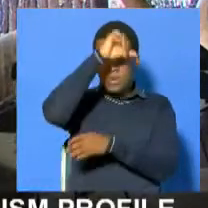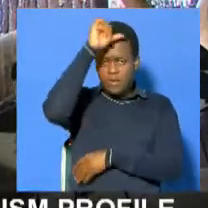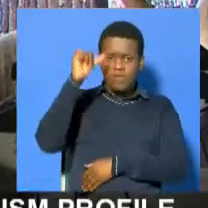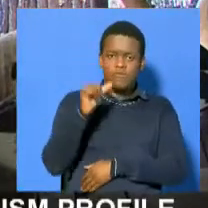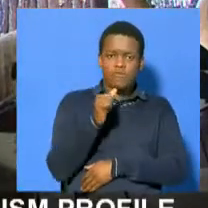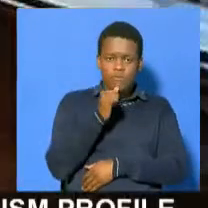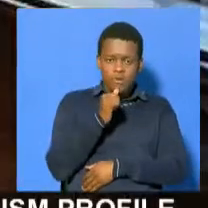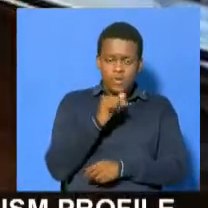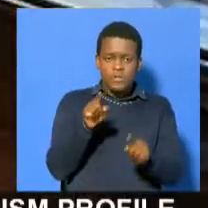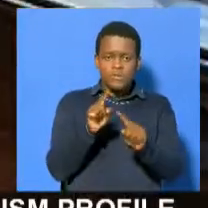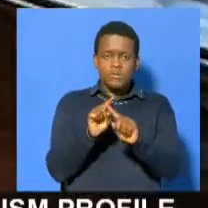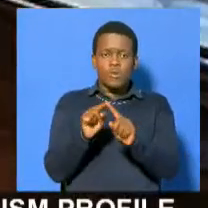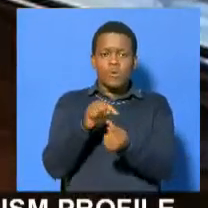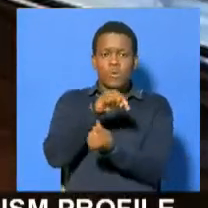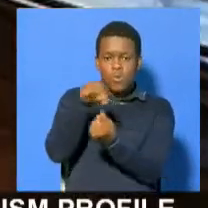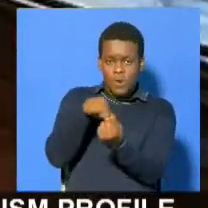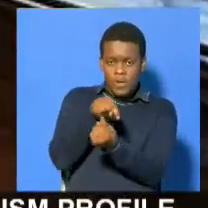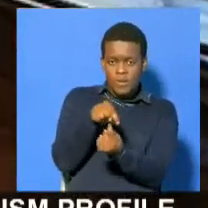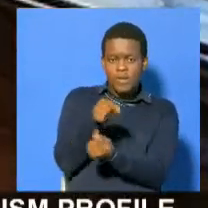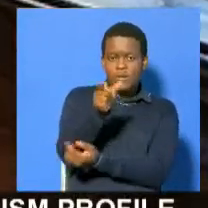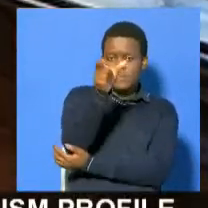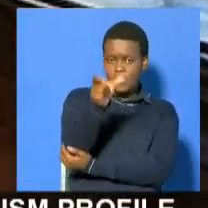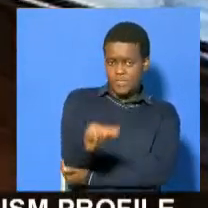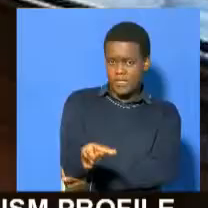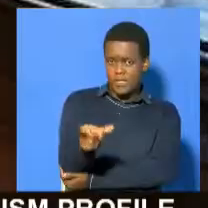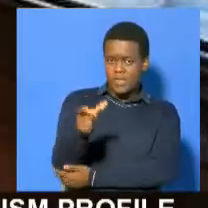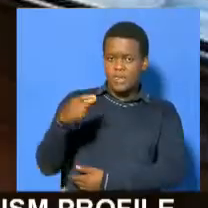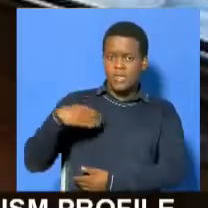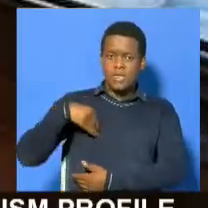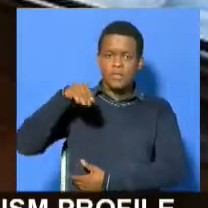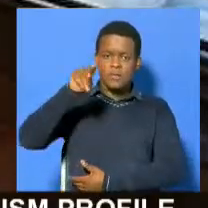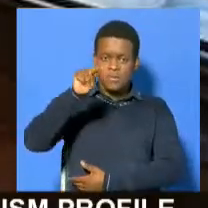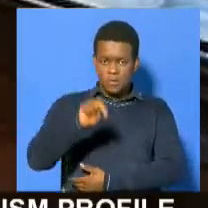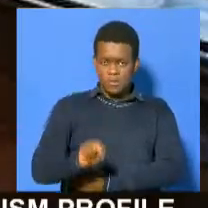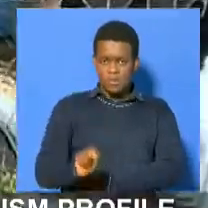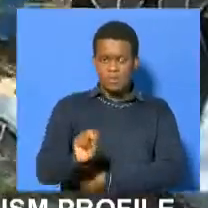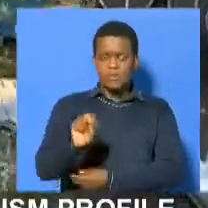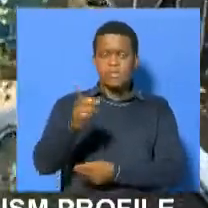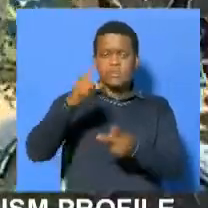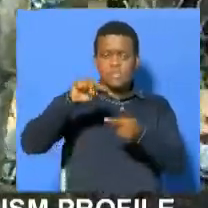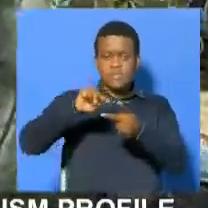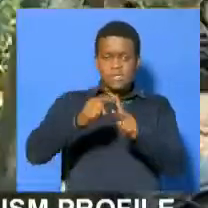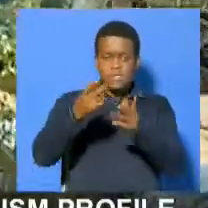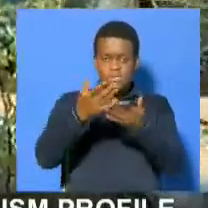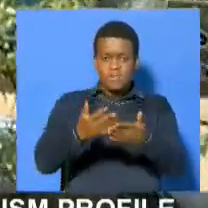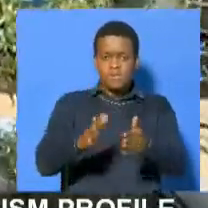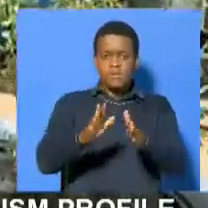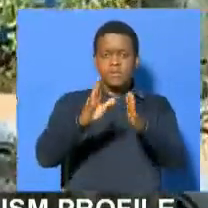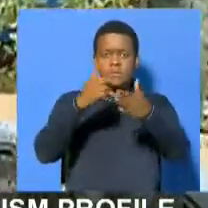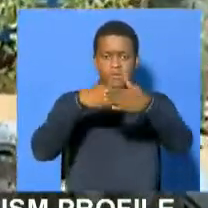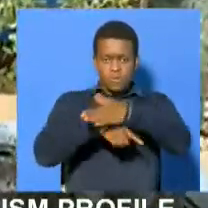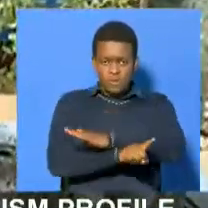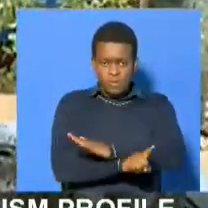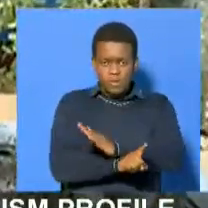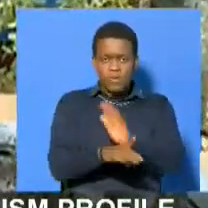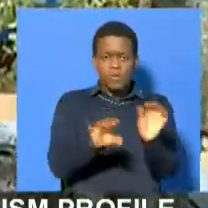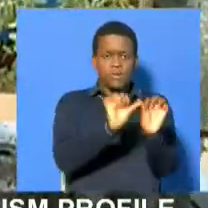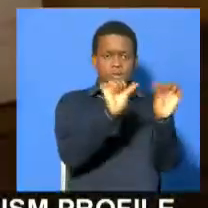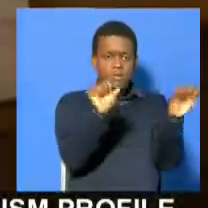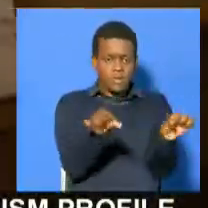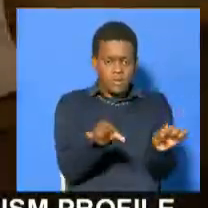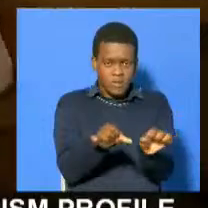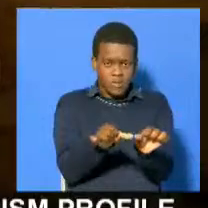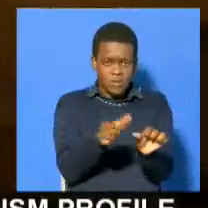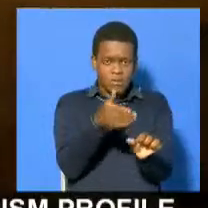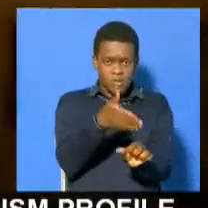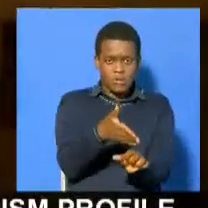where vibrant Nonofo Lebang has distinguished herself in the hospitality sector across the country to gain recognition